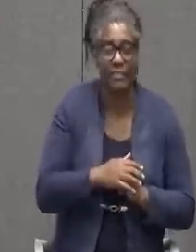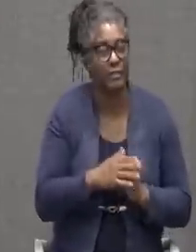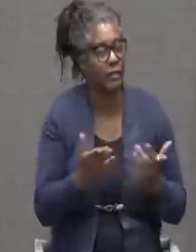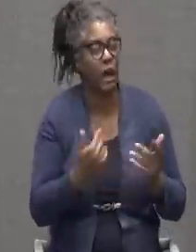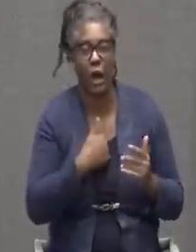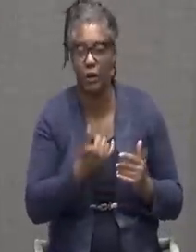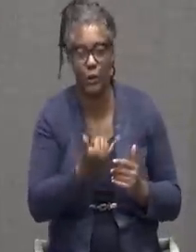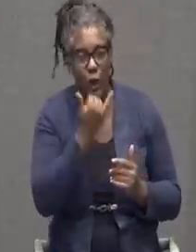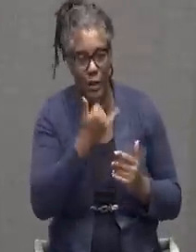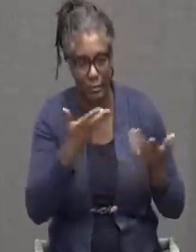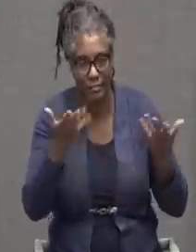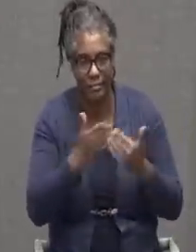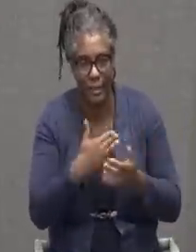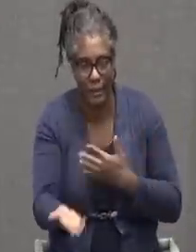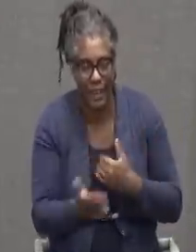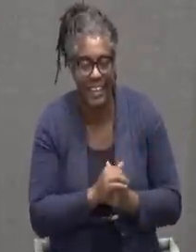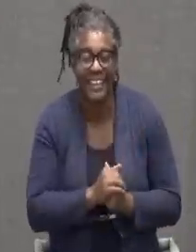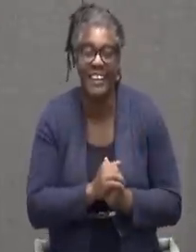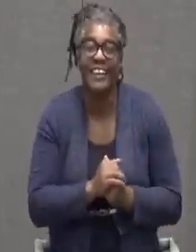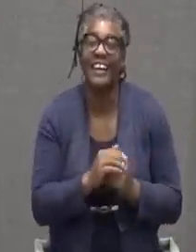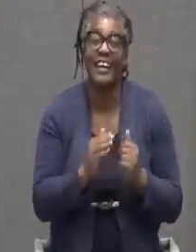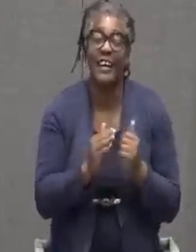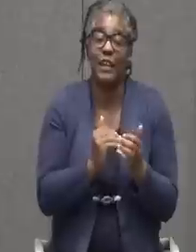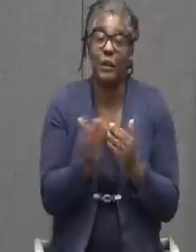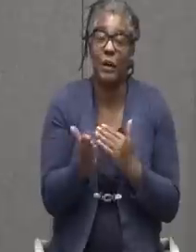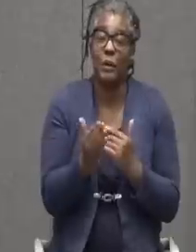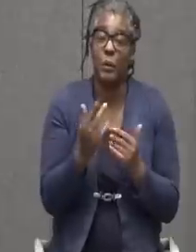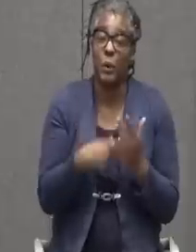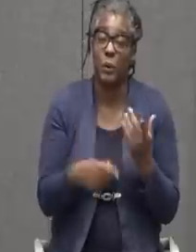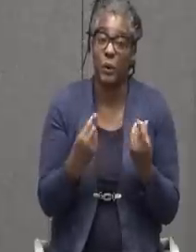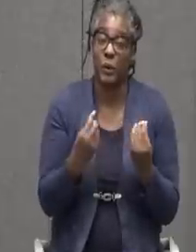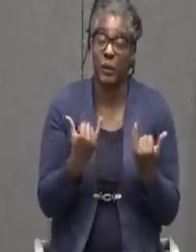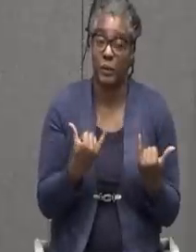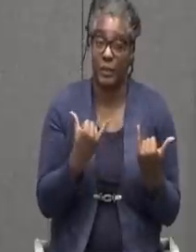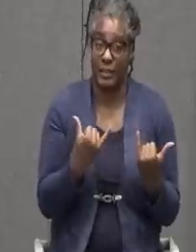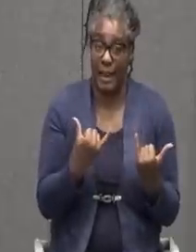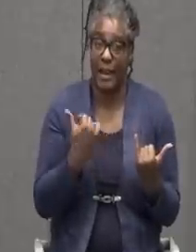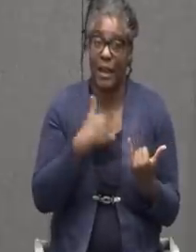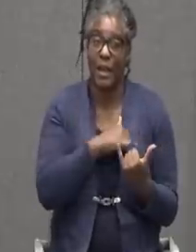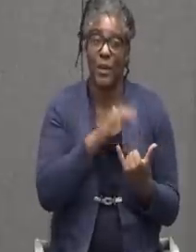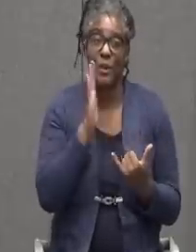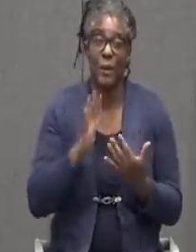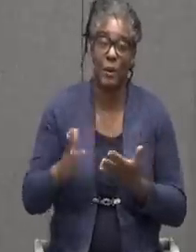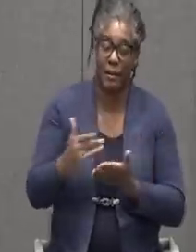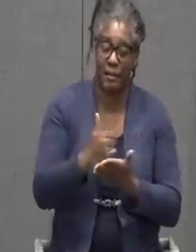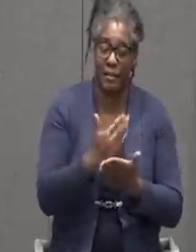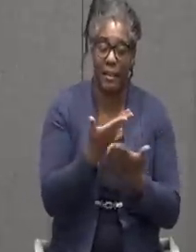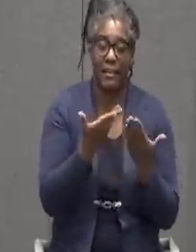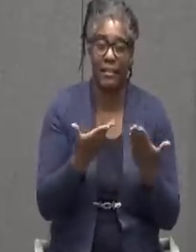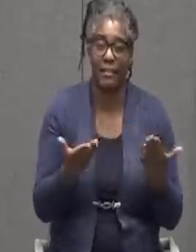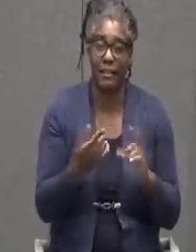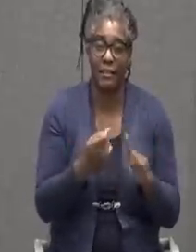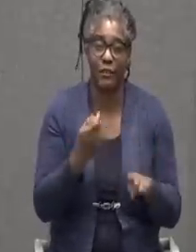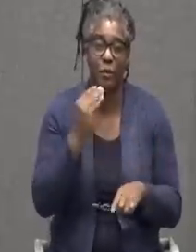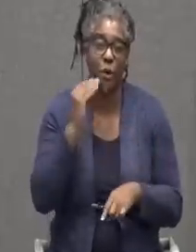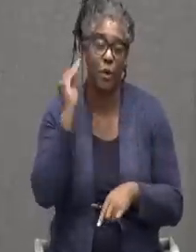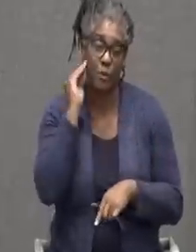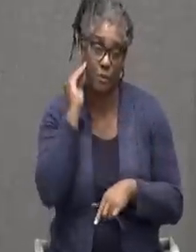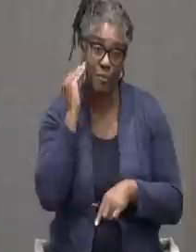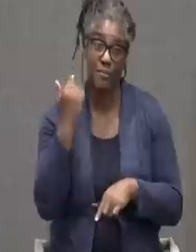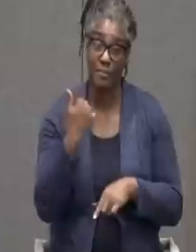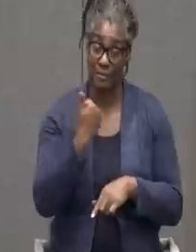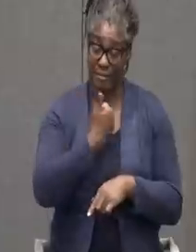So we're gonna build today. And what we're gonna do is we're gonna collect some items from home. I